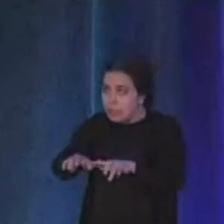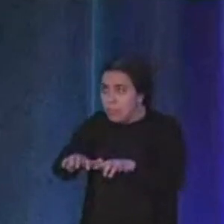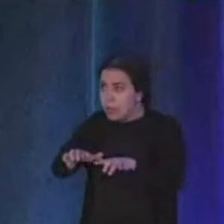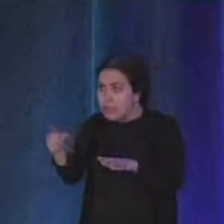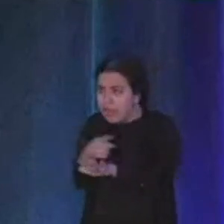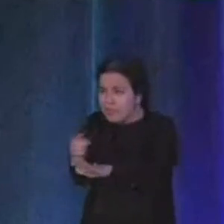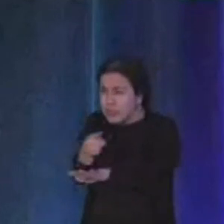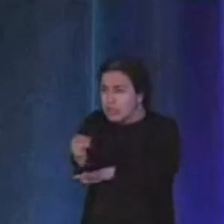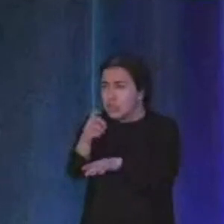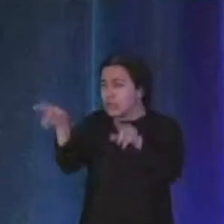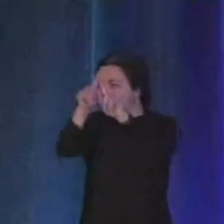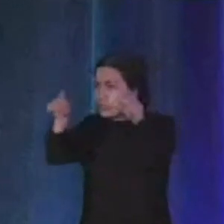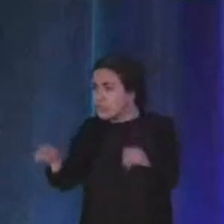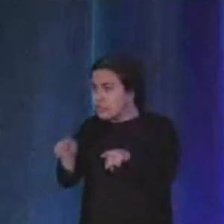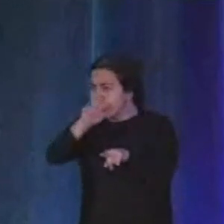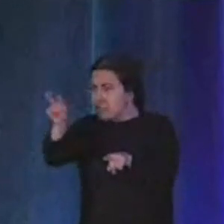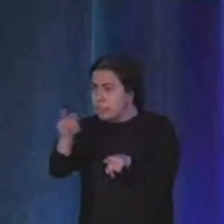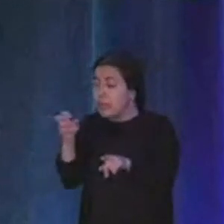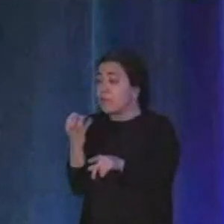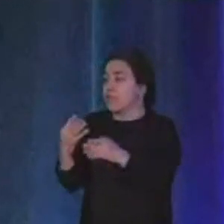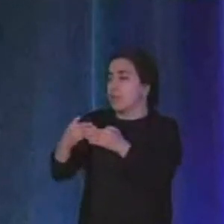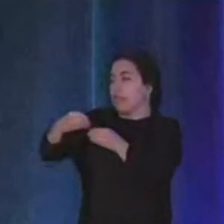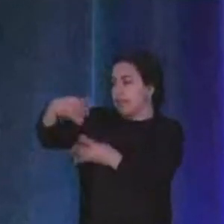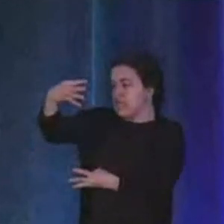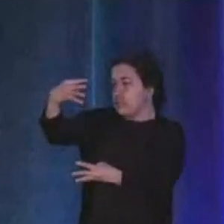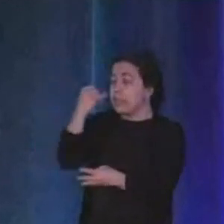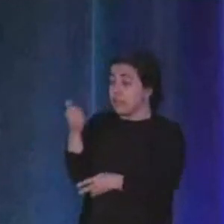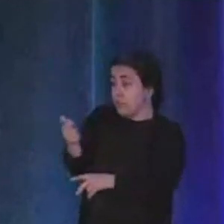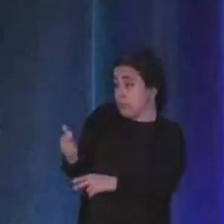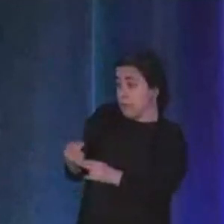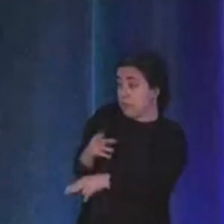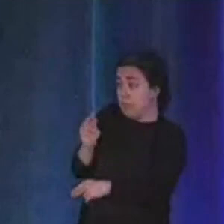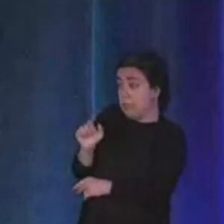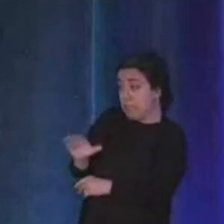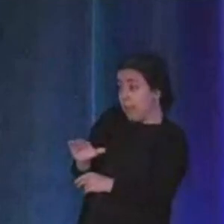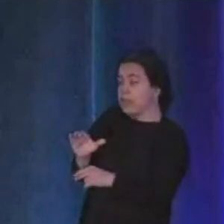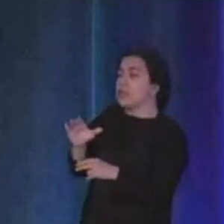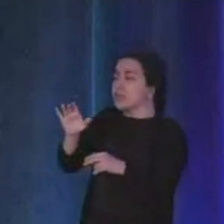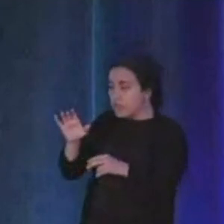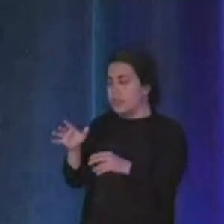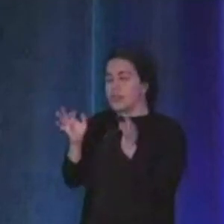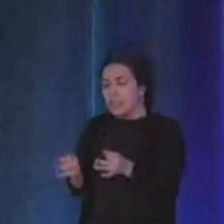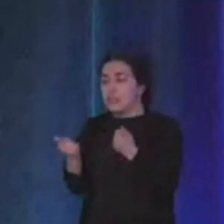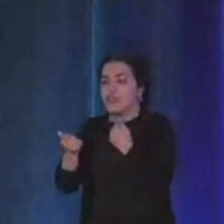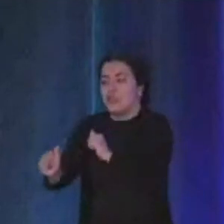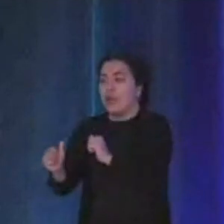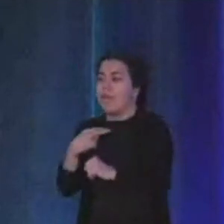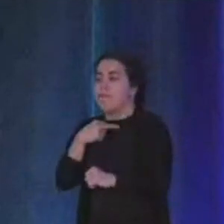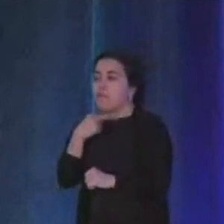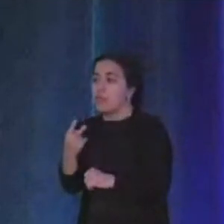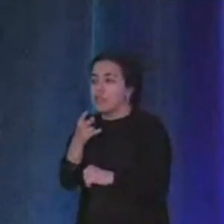screen reader, and I have a few listed. So like if you're a Mac person, definitely do voiceover.